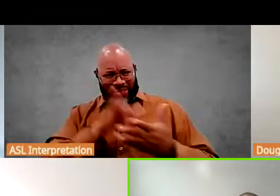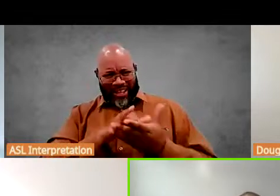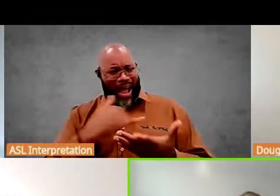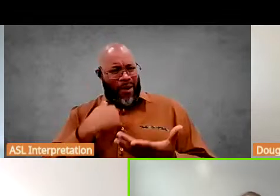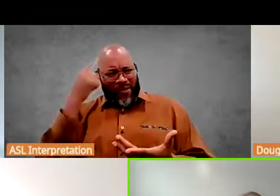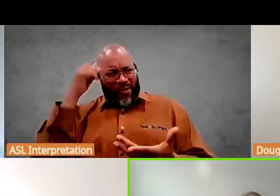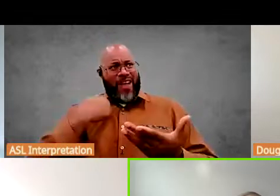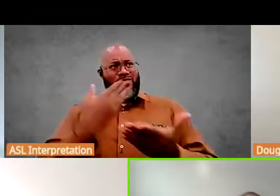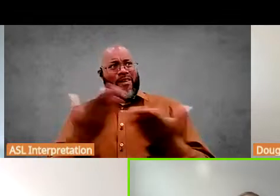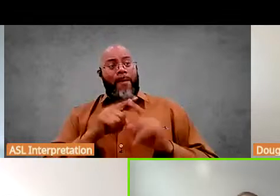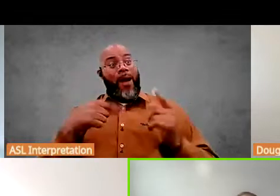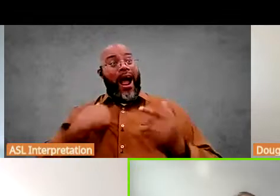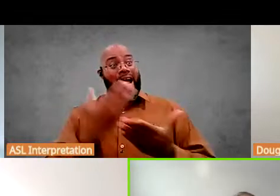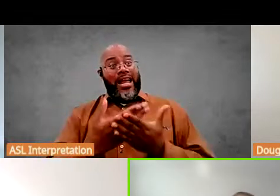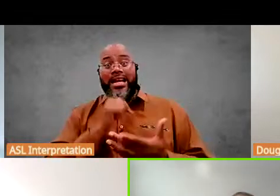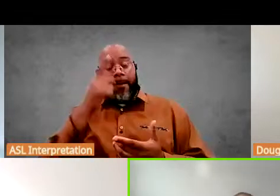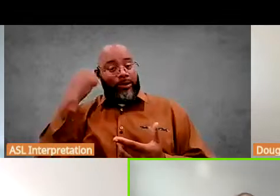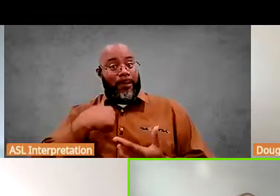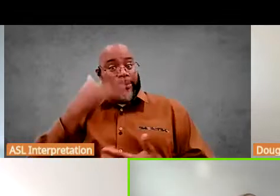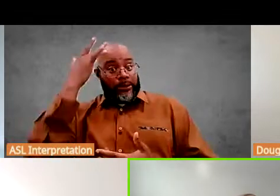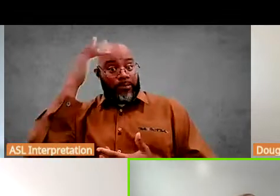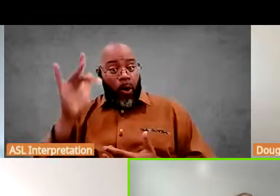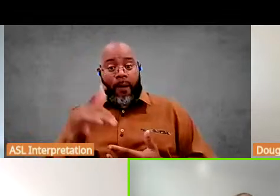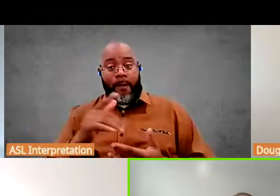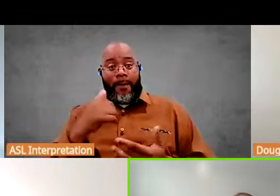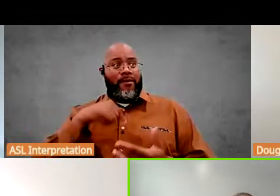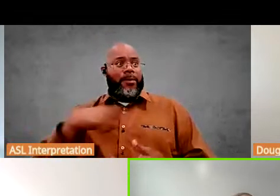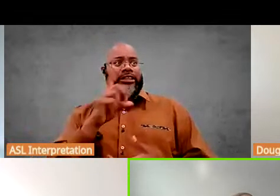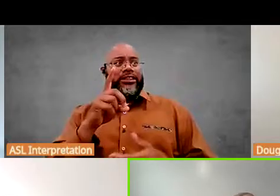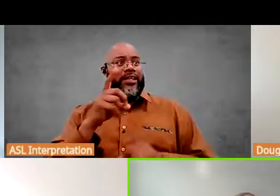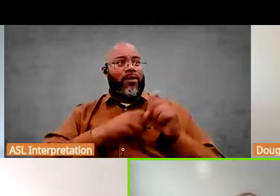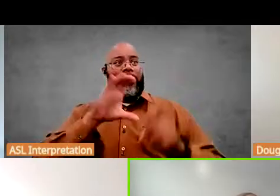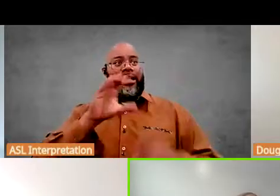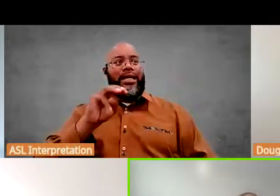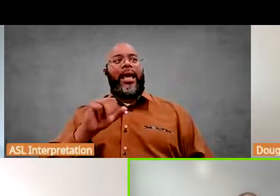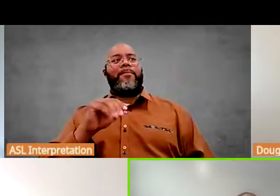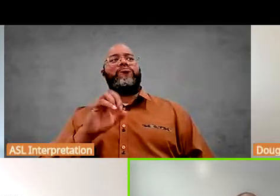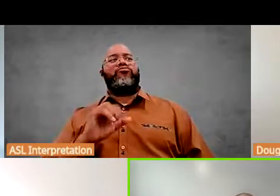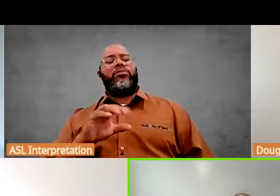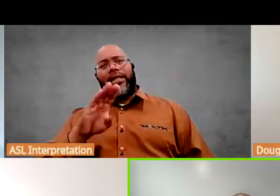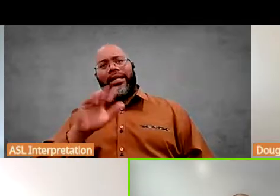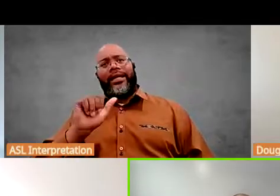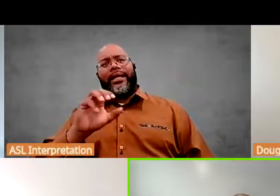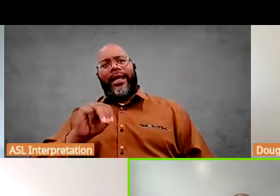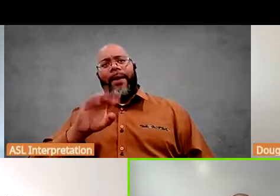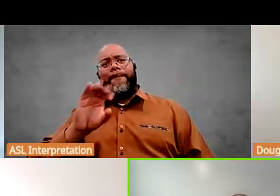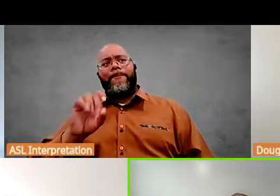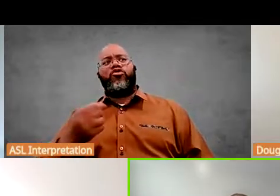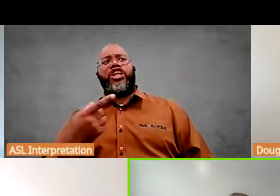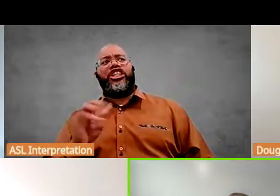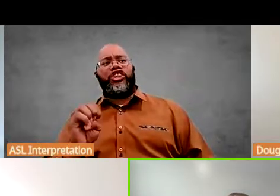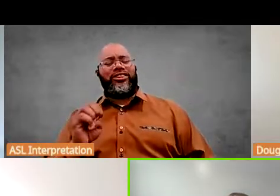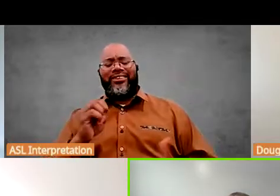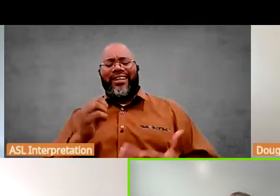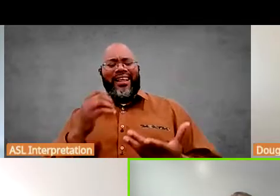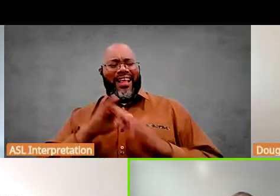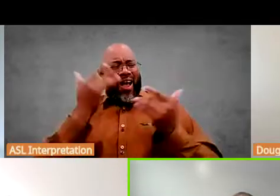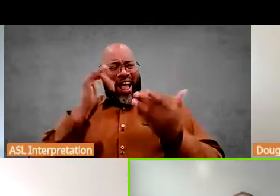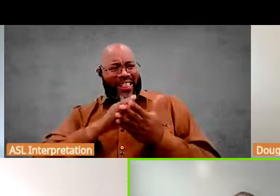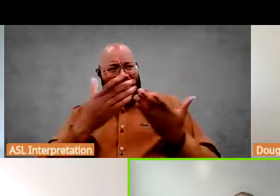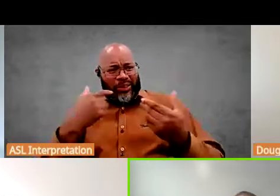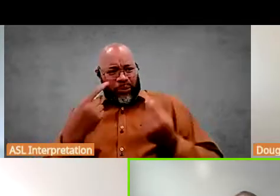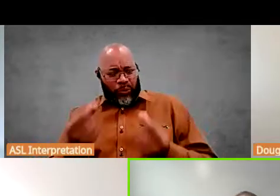But I got there not because I'm smart, not because I have a PhD from Cambridge, not because like I don't even know half of the stuff these guys can do. I just know